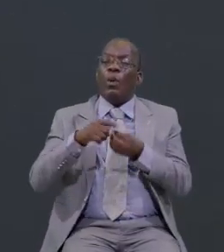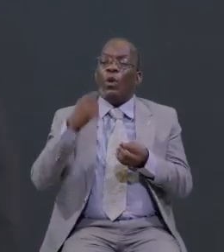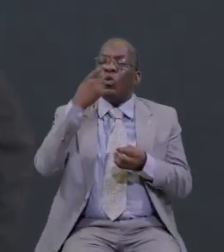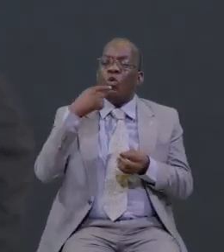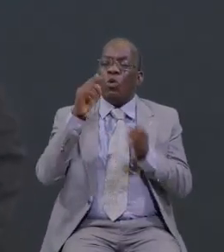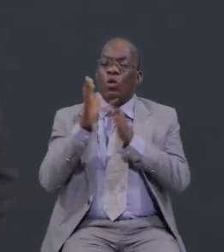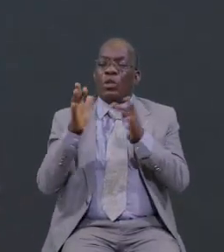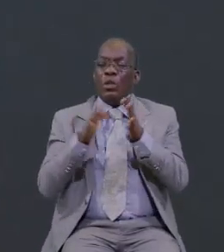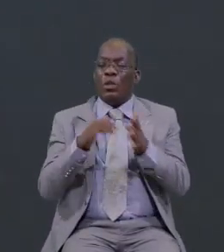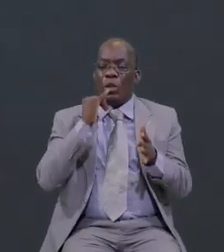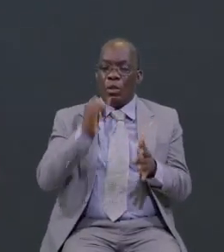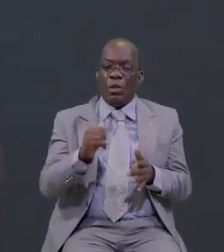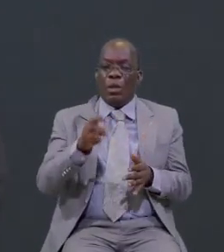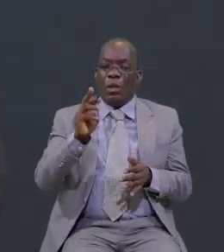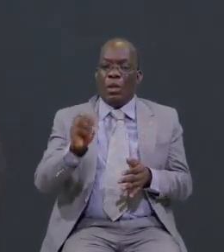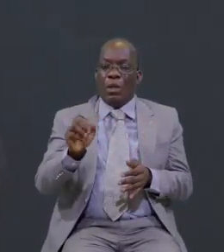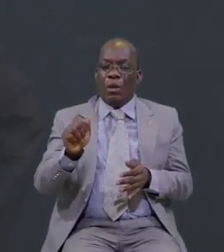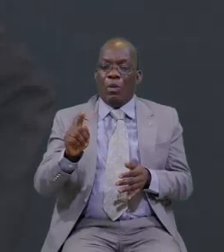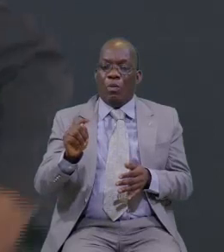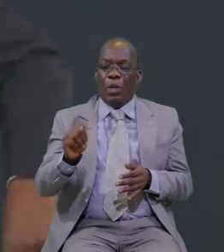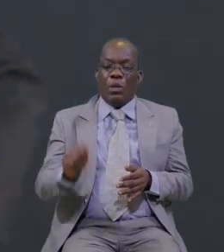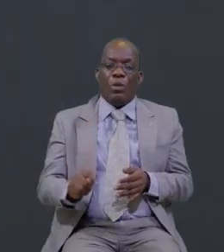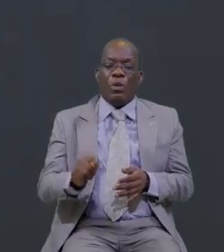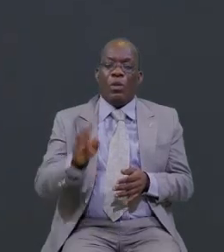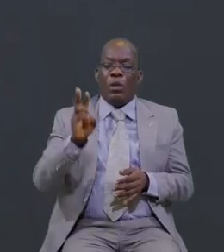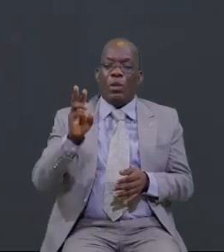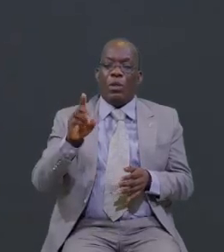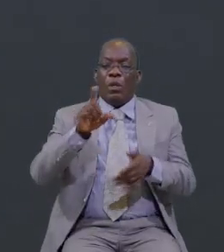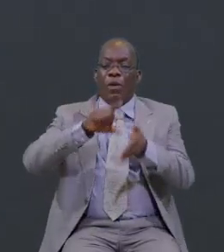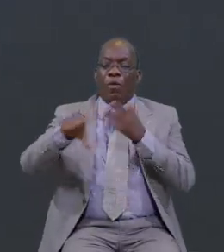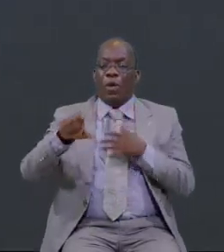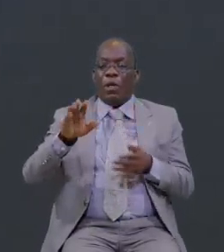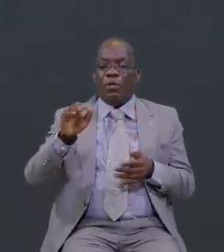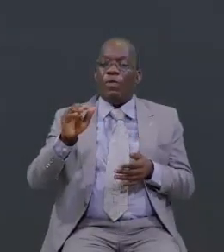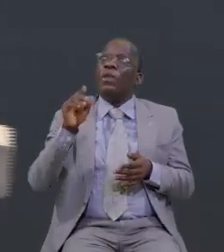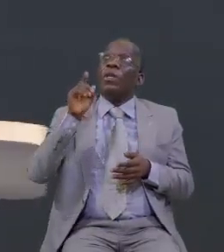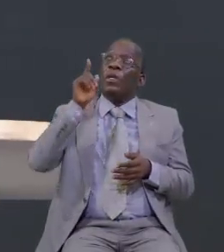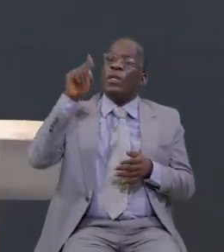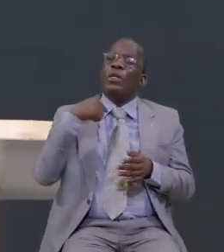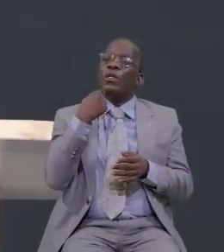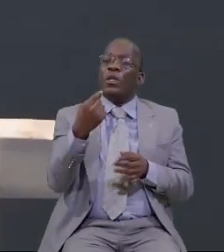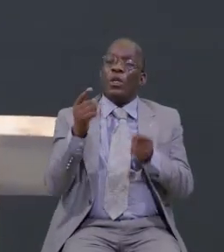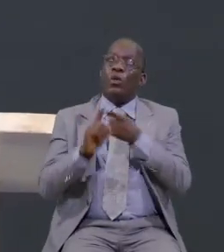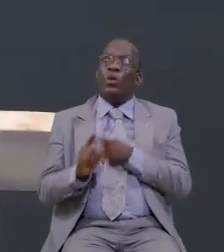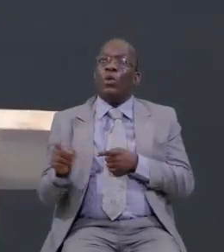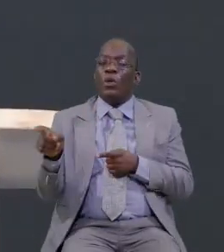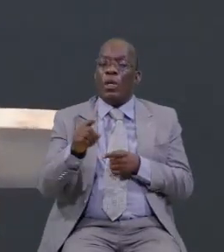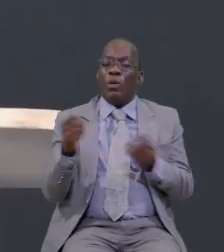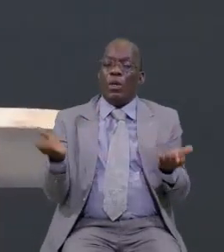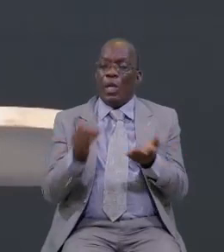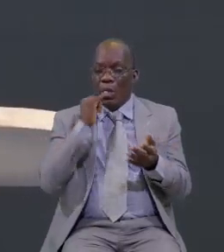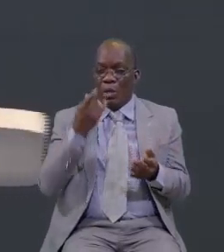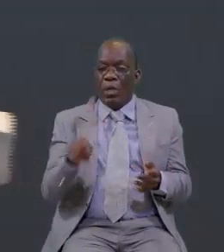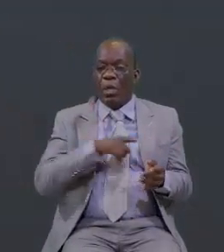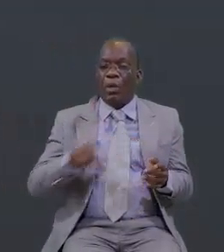from verse 15, he says unto them, here is the Lord himself, Jesus Christ,